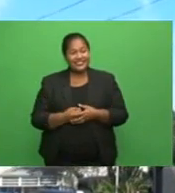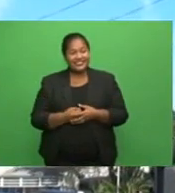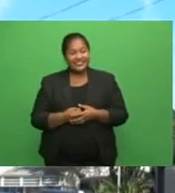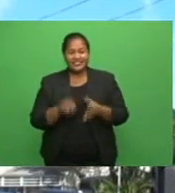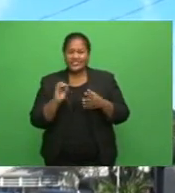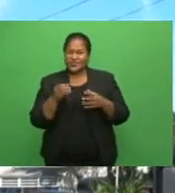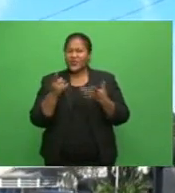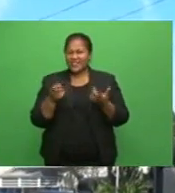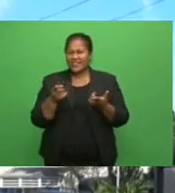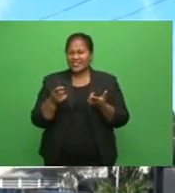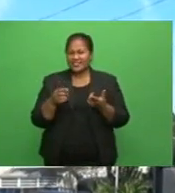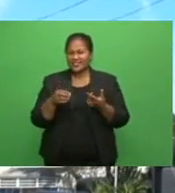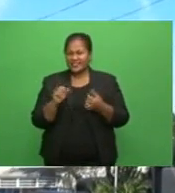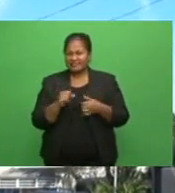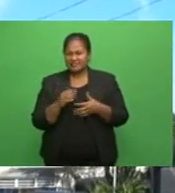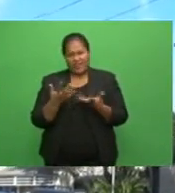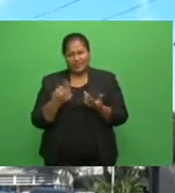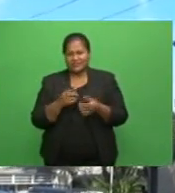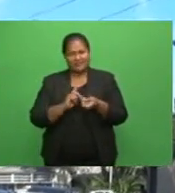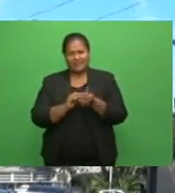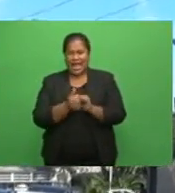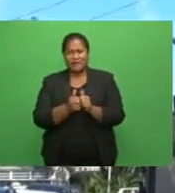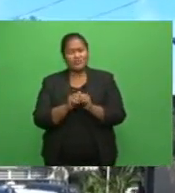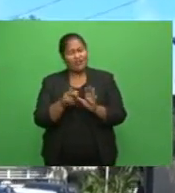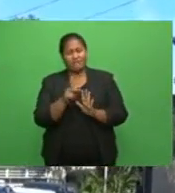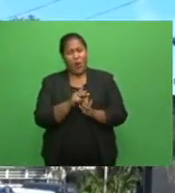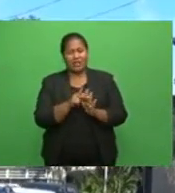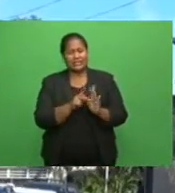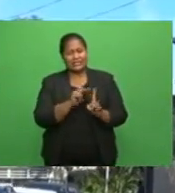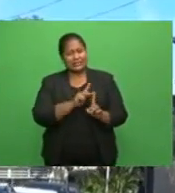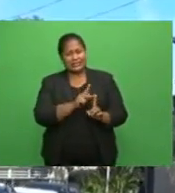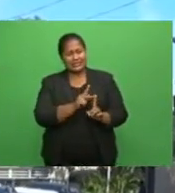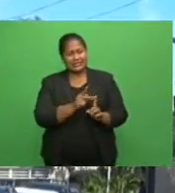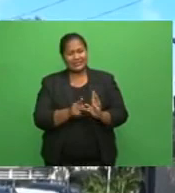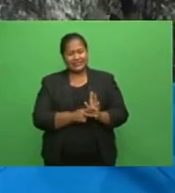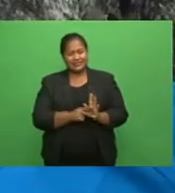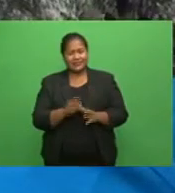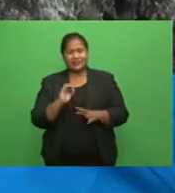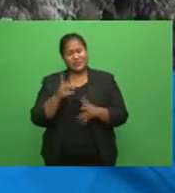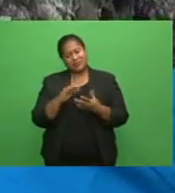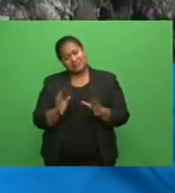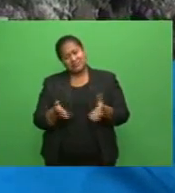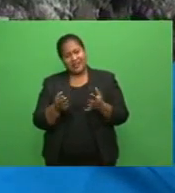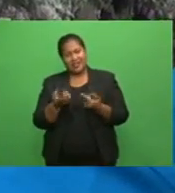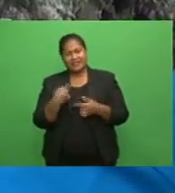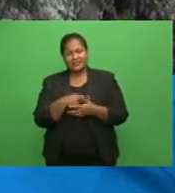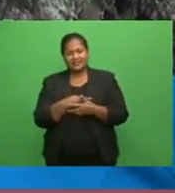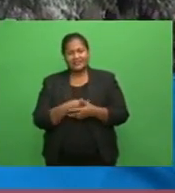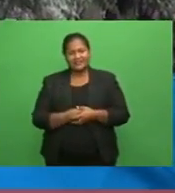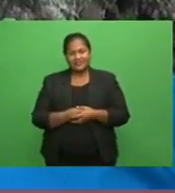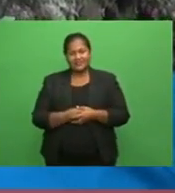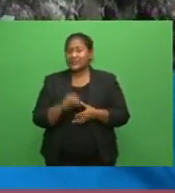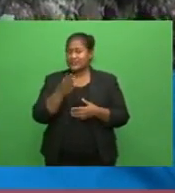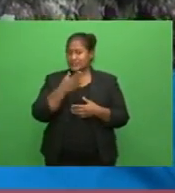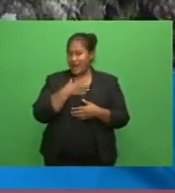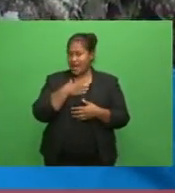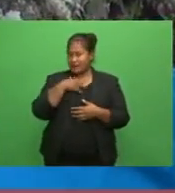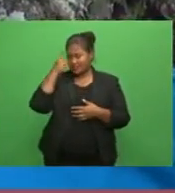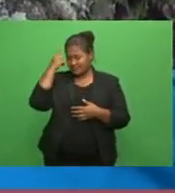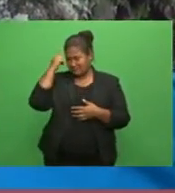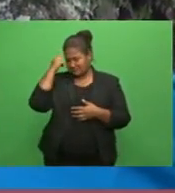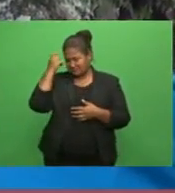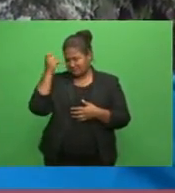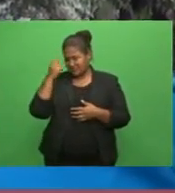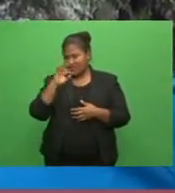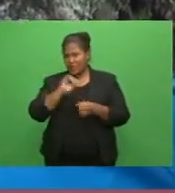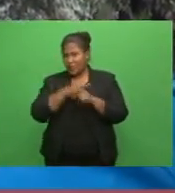So it's a game of politics. So that's their game. So we just play ours. In my opinion, COVID-19